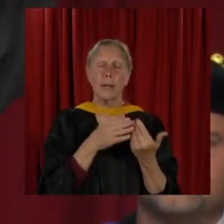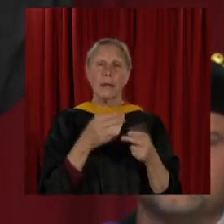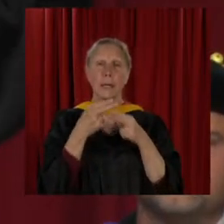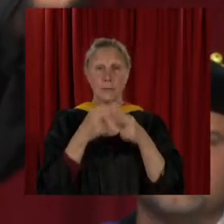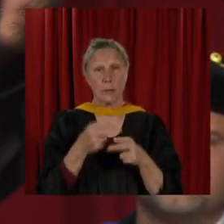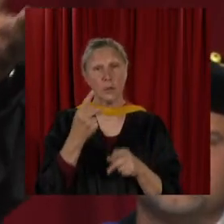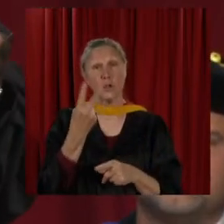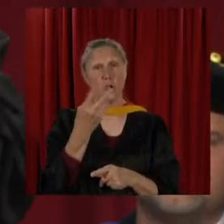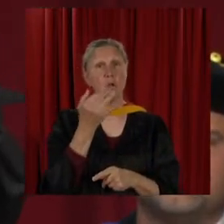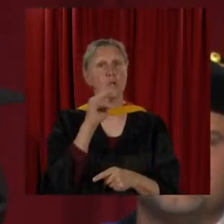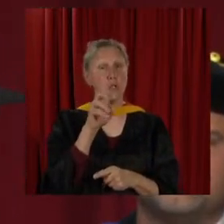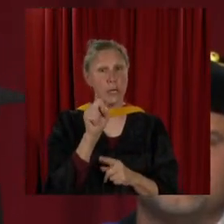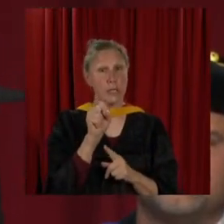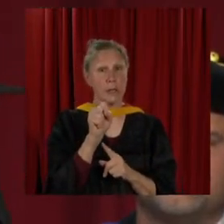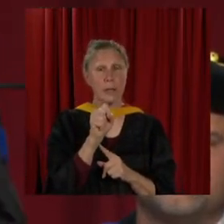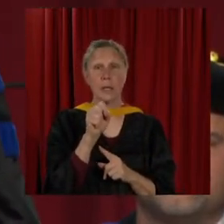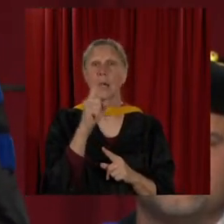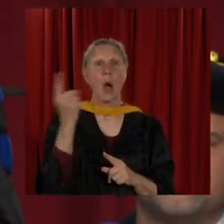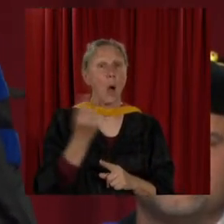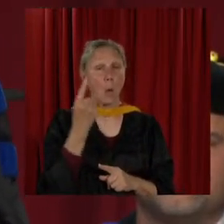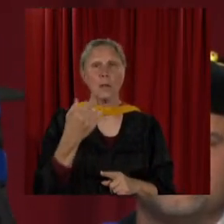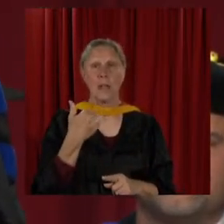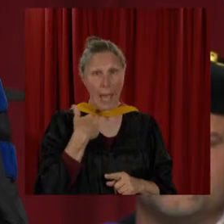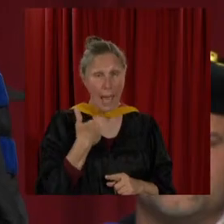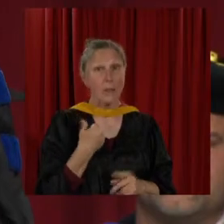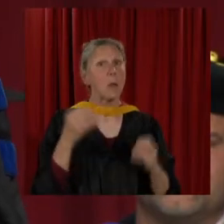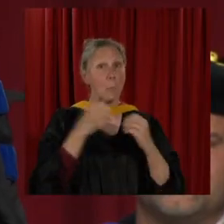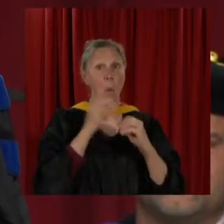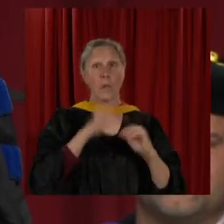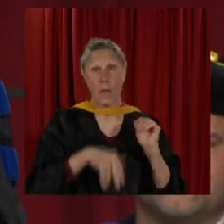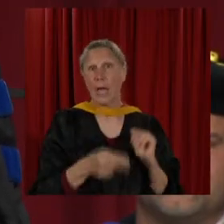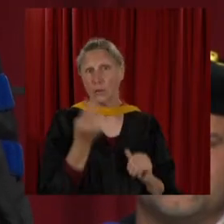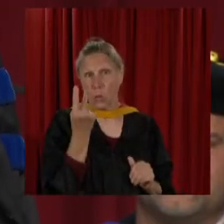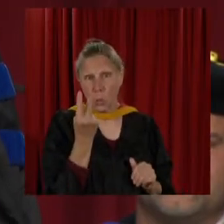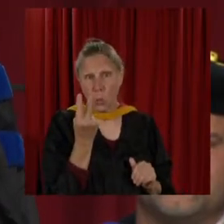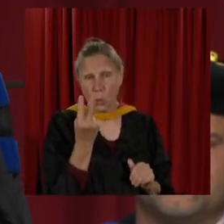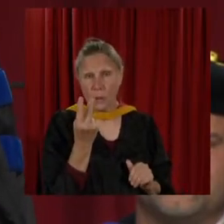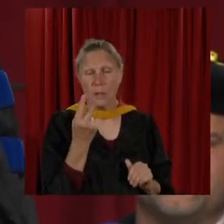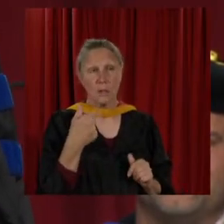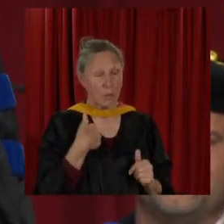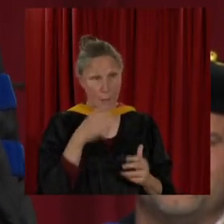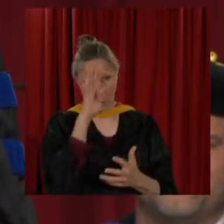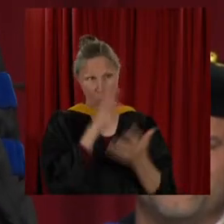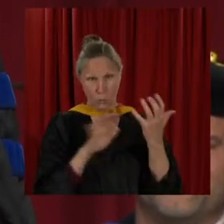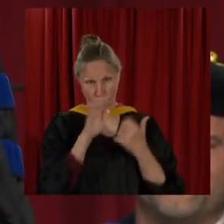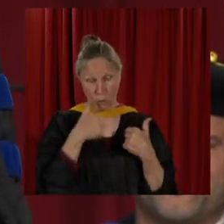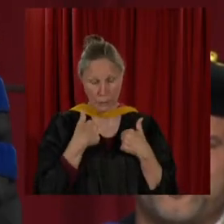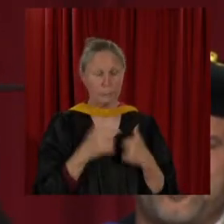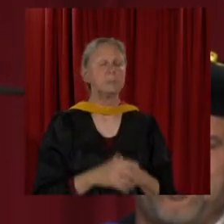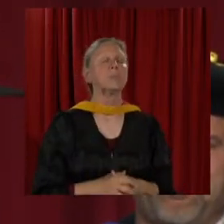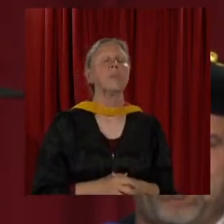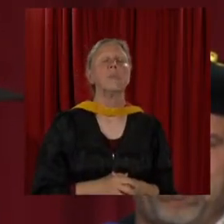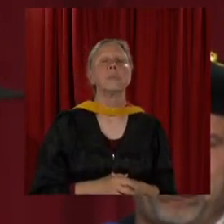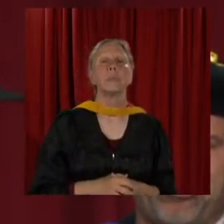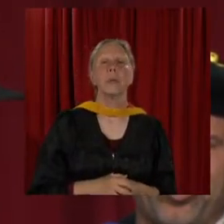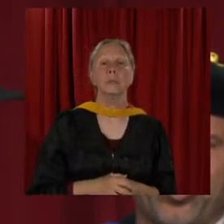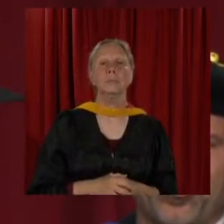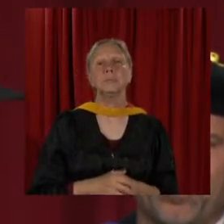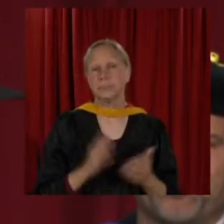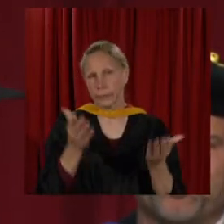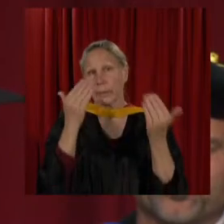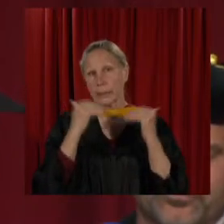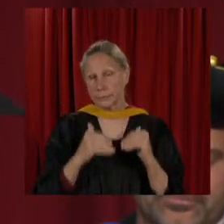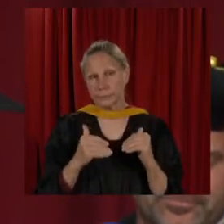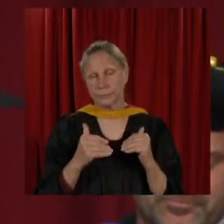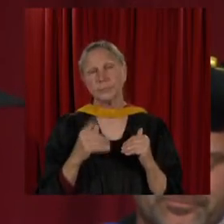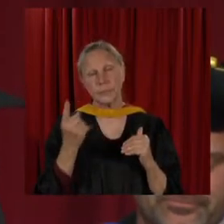calls himself 2 Chainz, he always wears more than 2 Chainz. So I'm confused. And then, of course, he